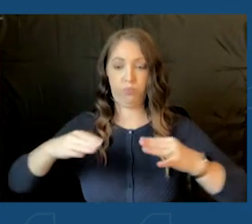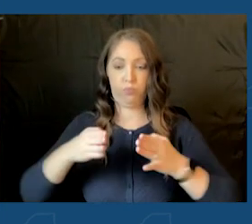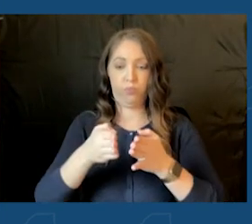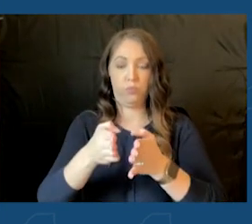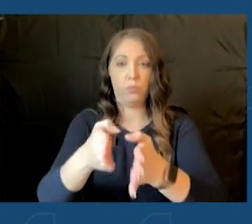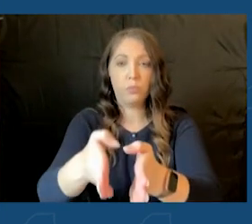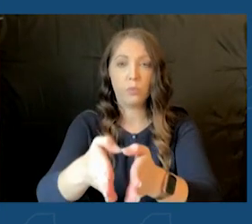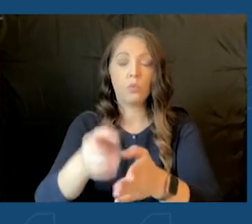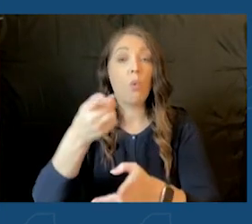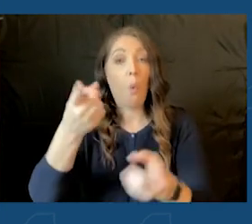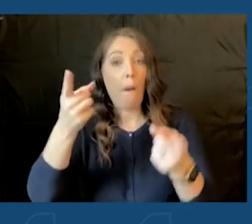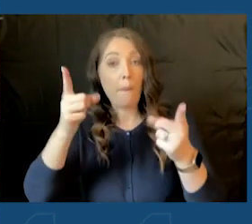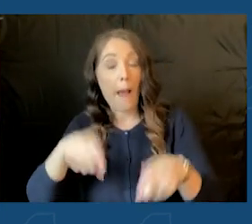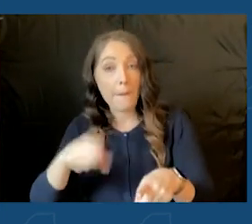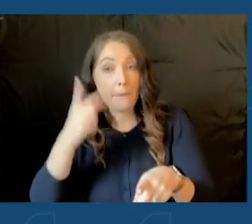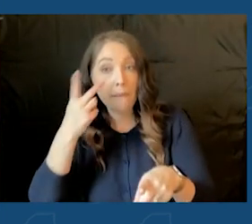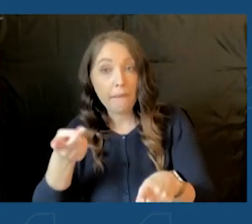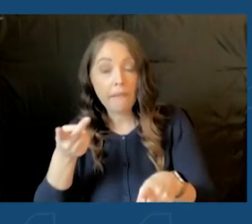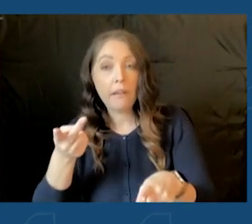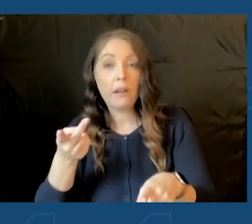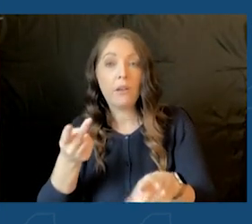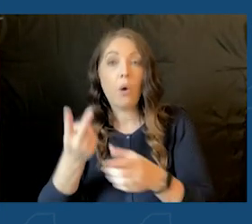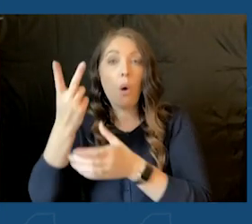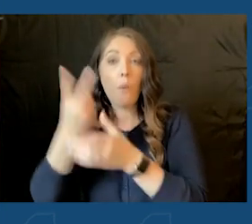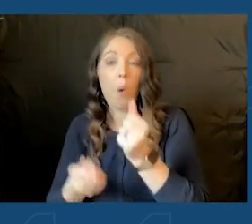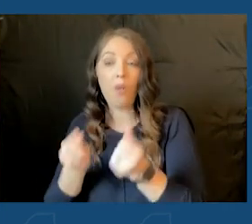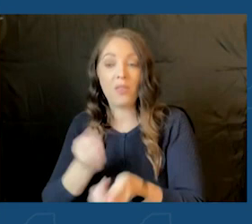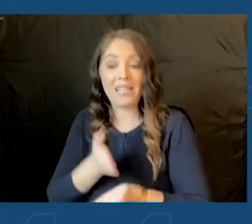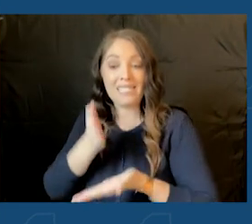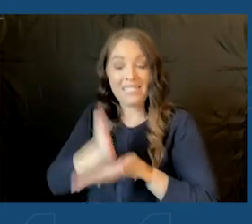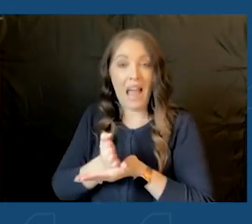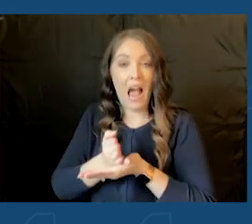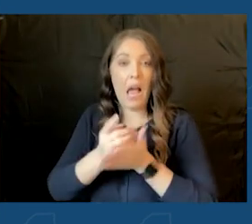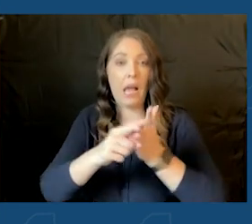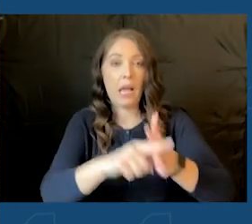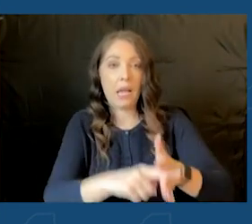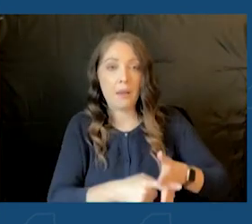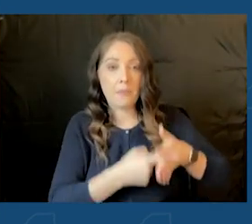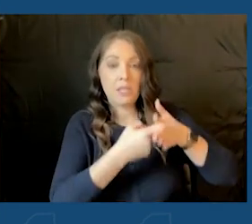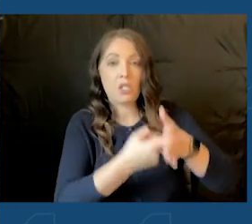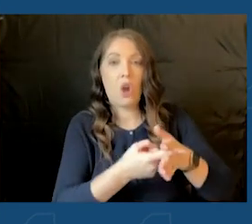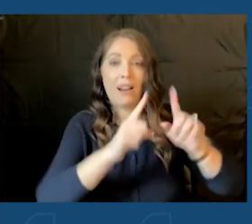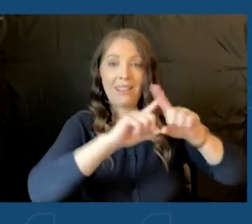is both the stopping and starting in individual stations.